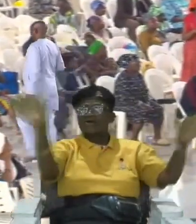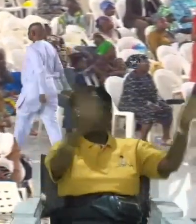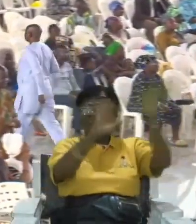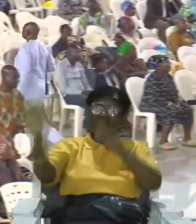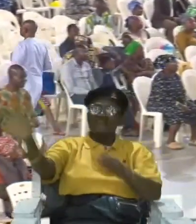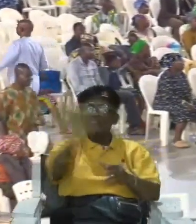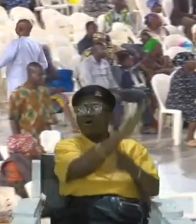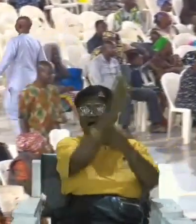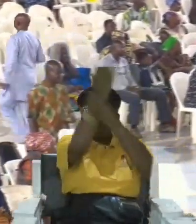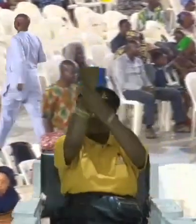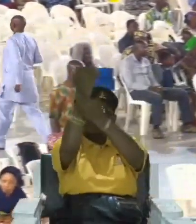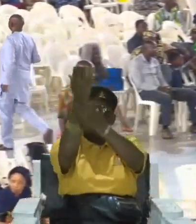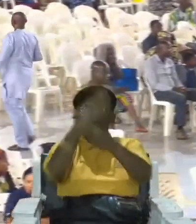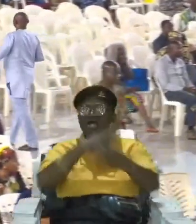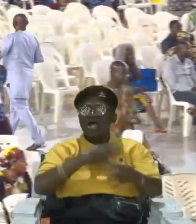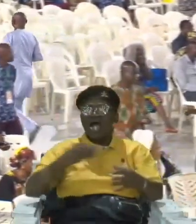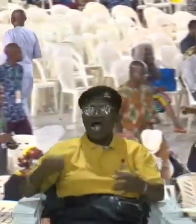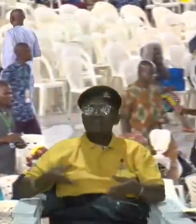hallelujah.